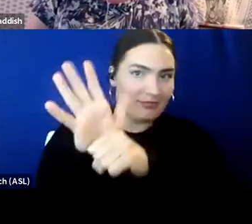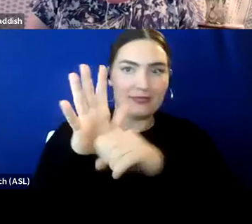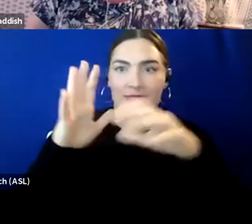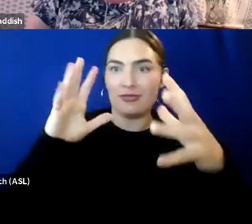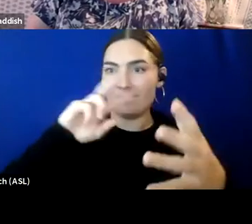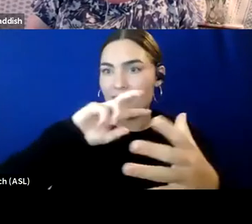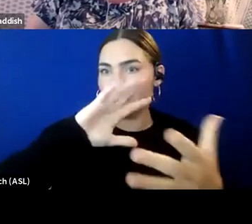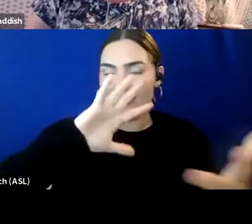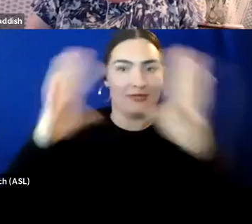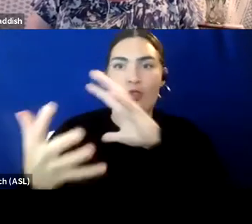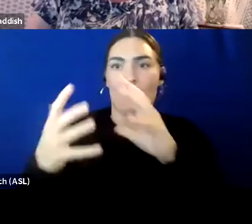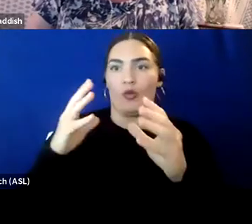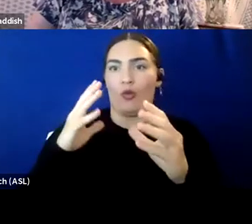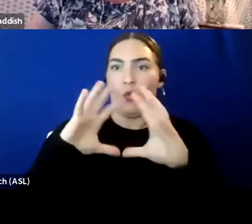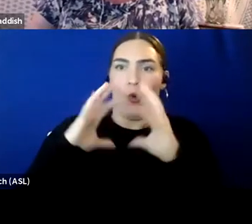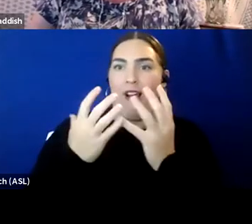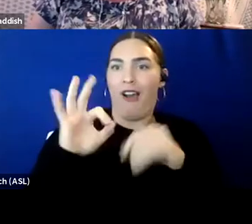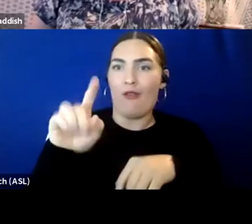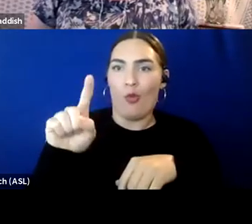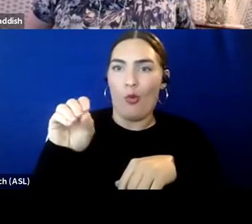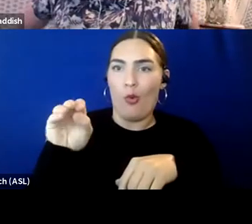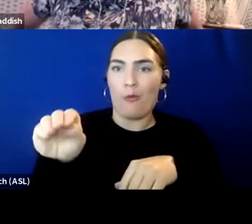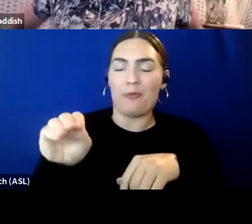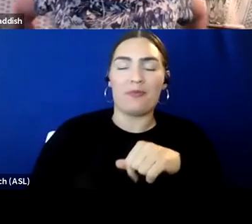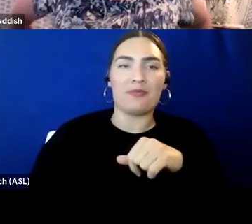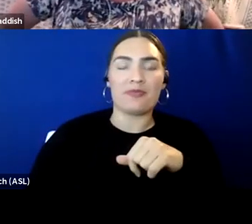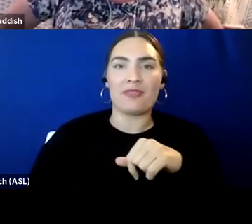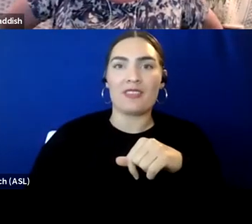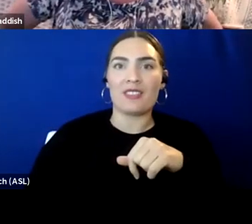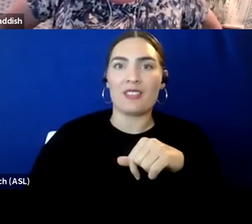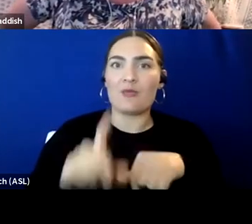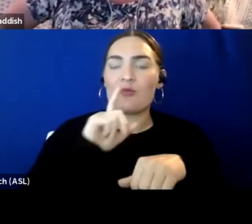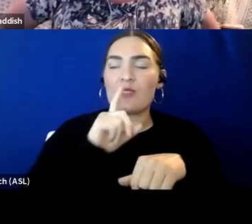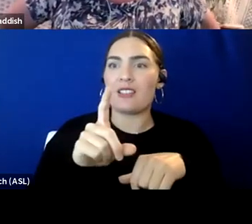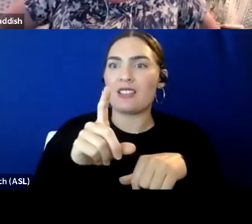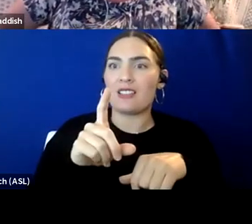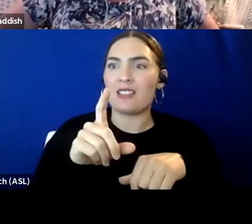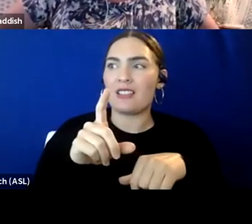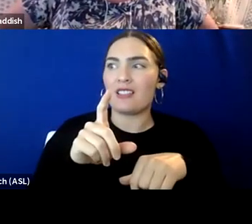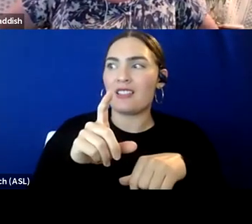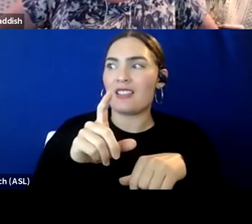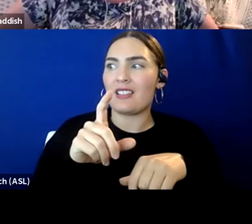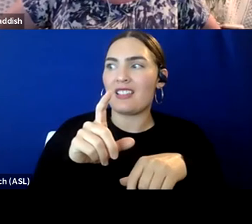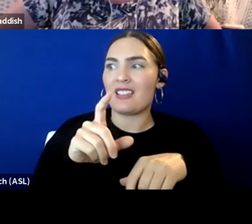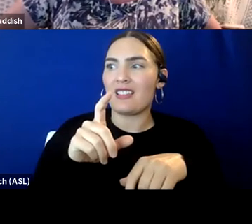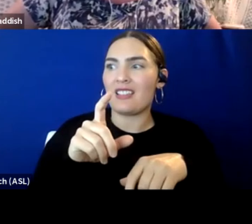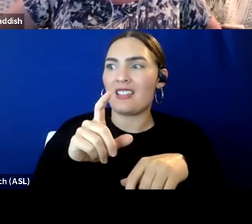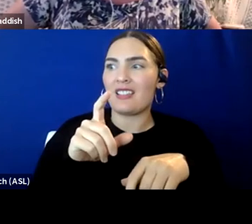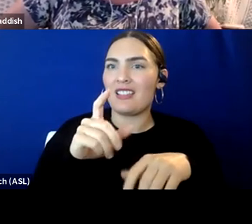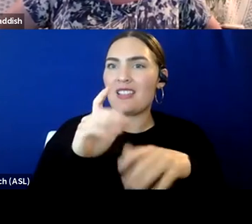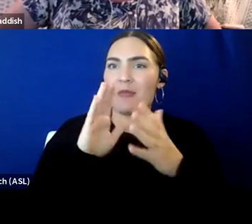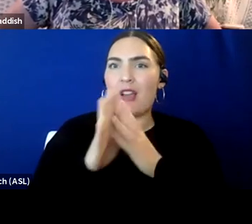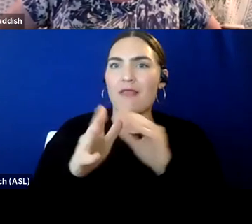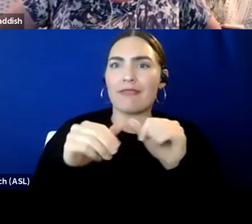But instead, what happened was this, like, it ended up being this sort of constant, I'll just say permission.